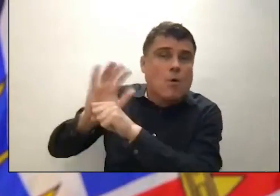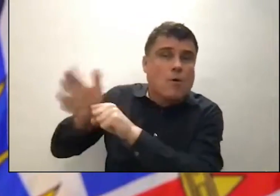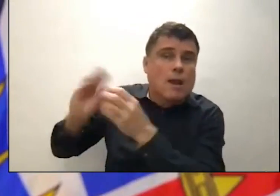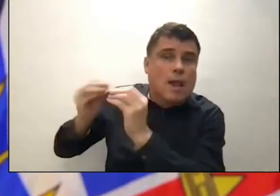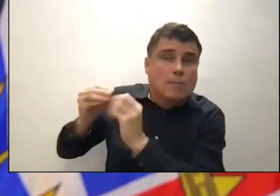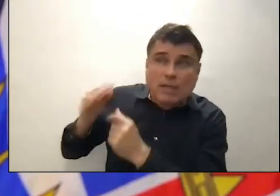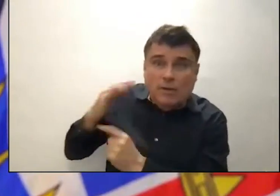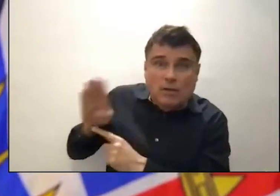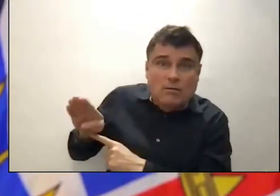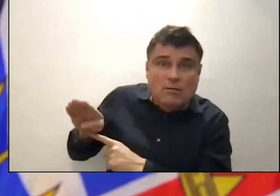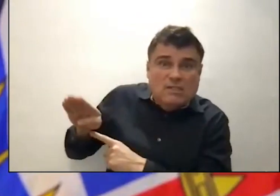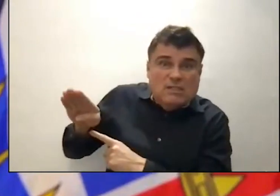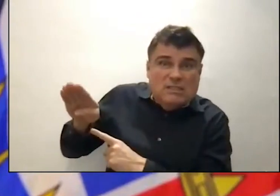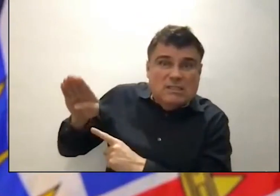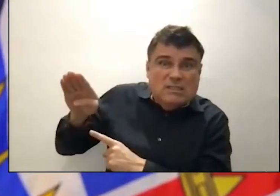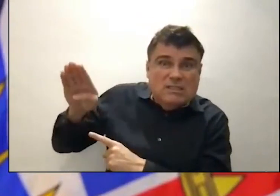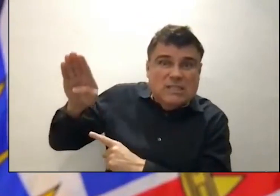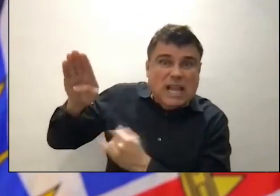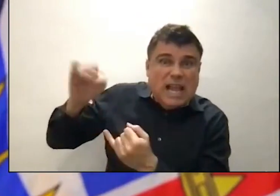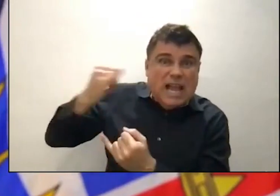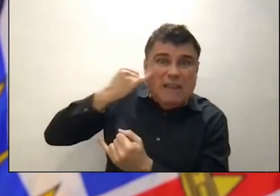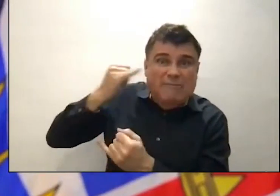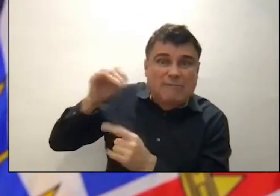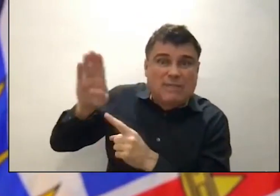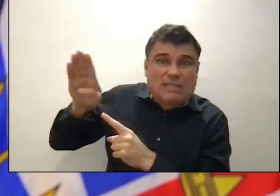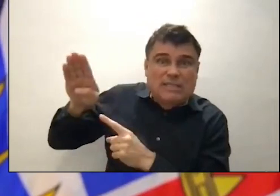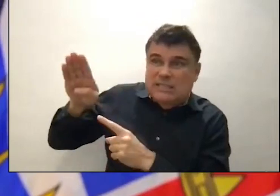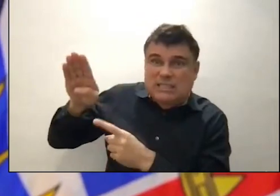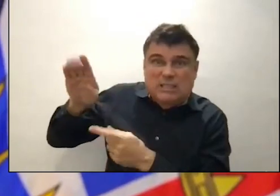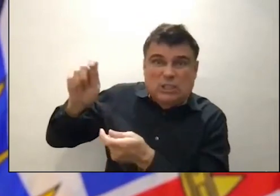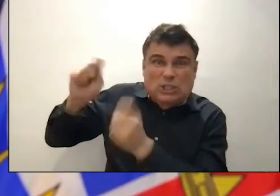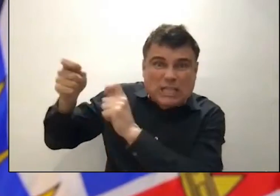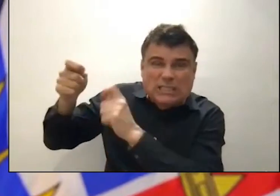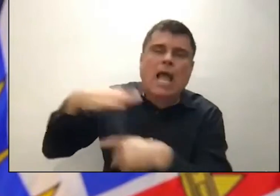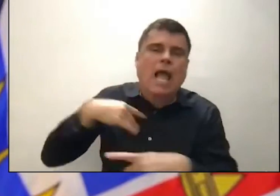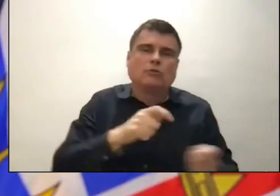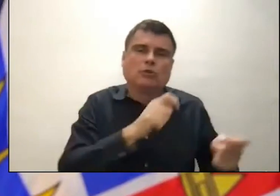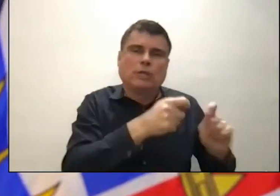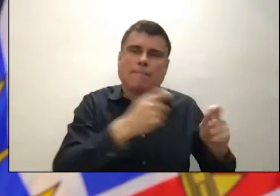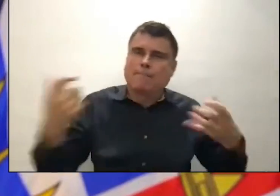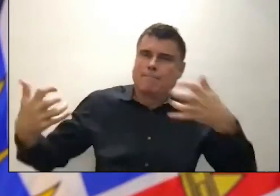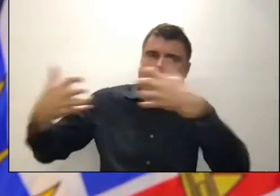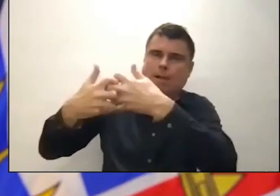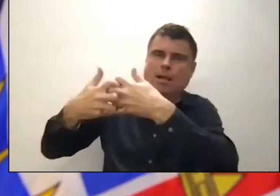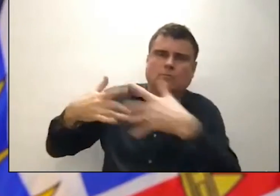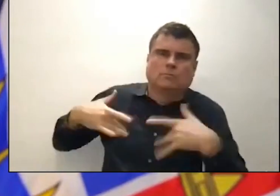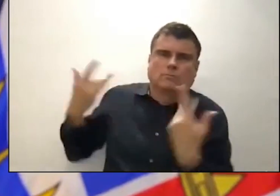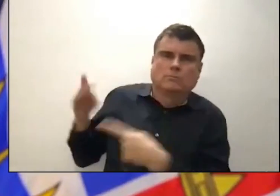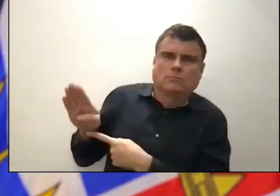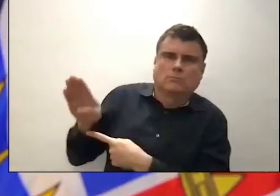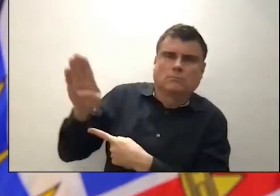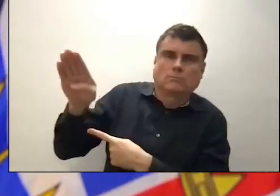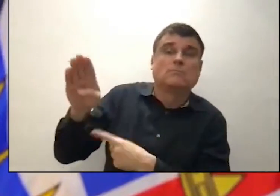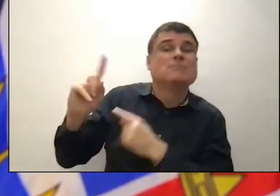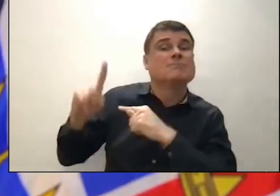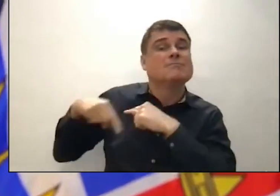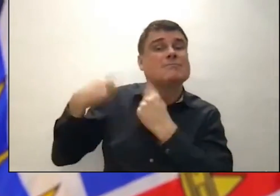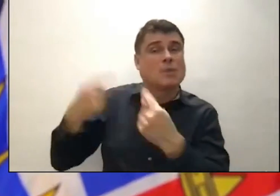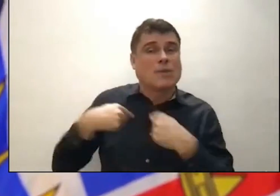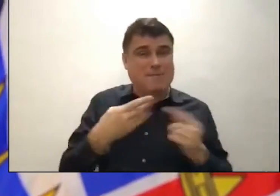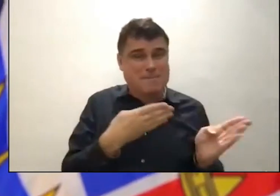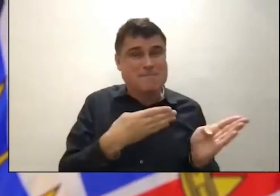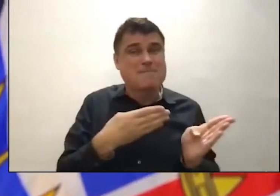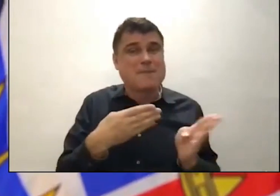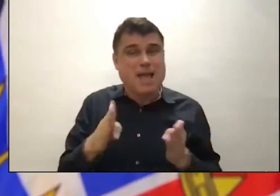When we have plans and we look at the situation that we're dealing with on a day-by-day